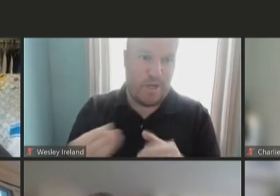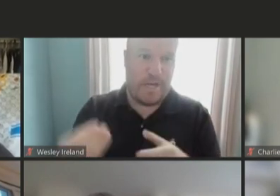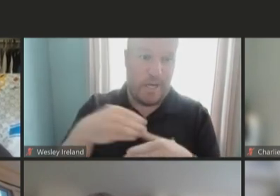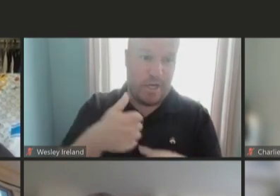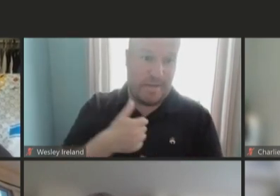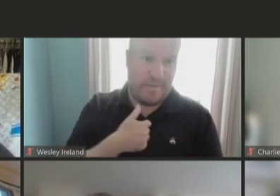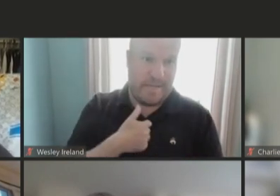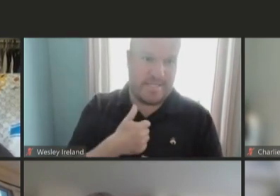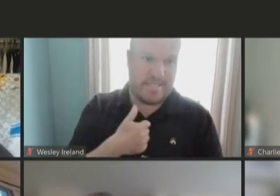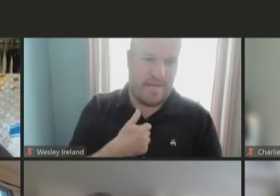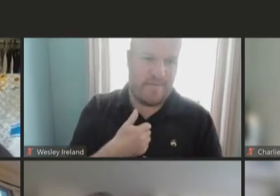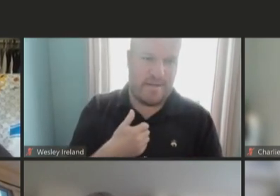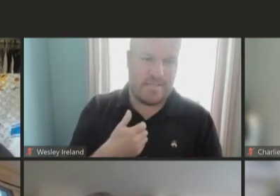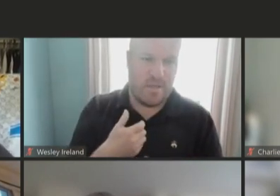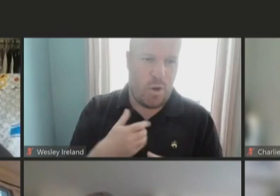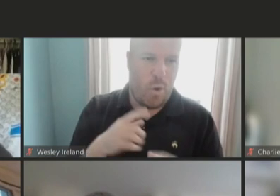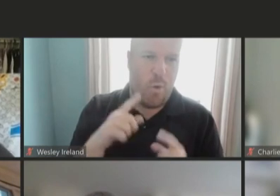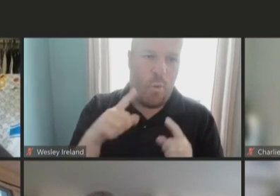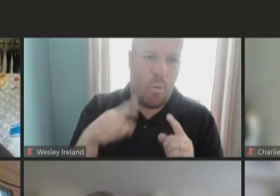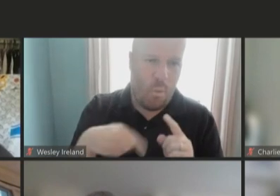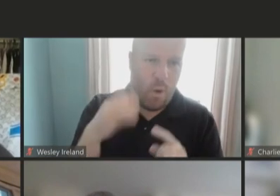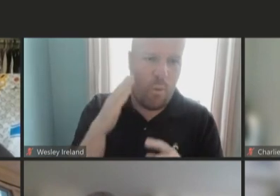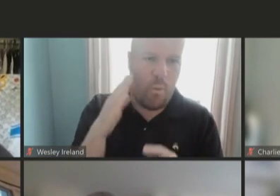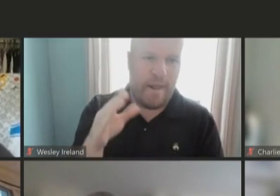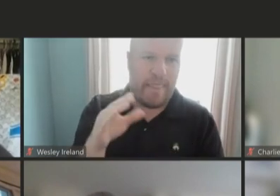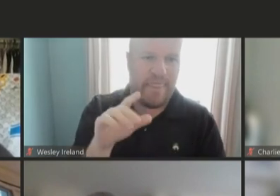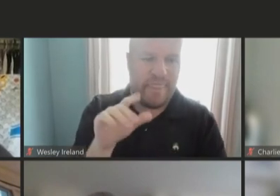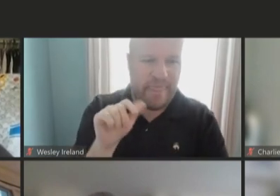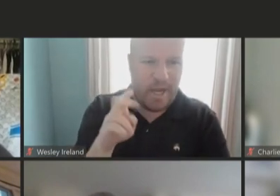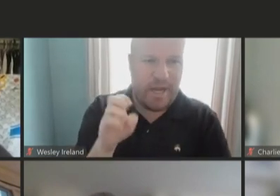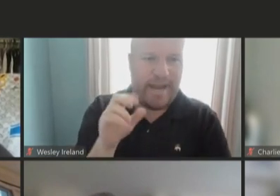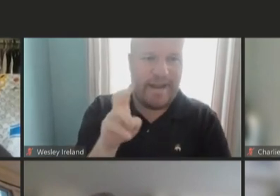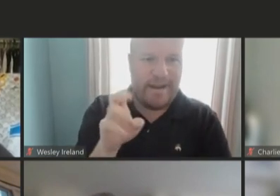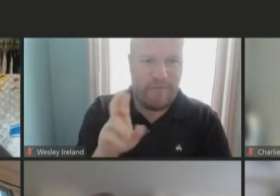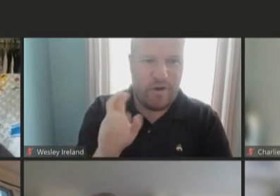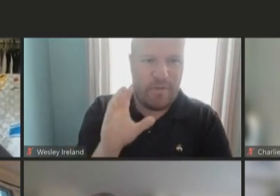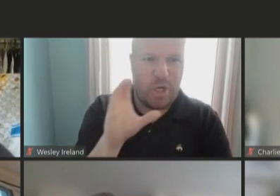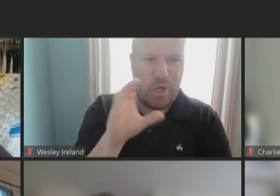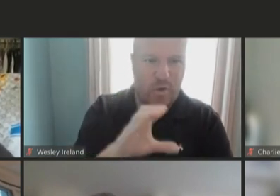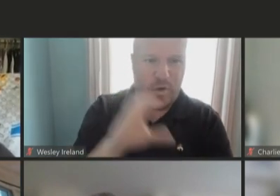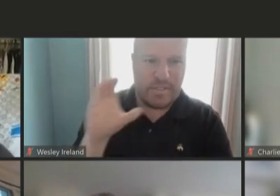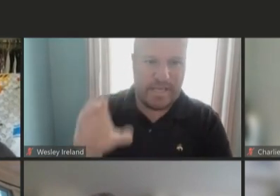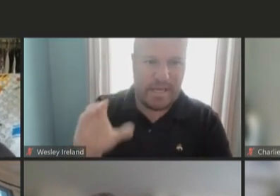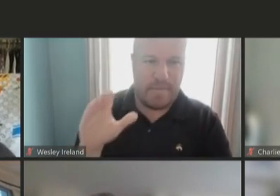theme for the deaf community, including myself, is